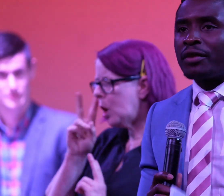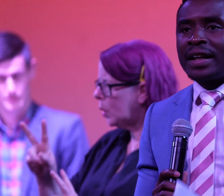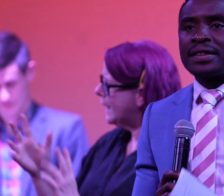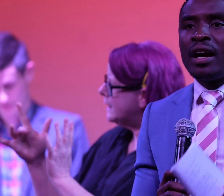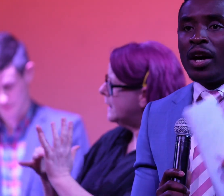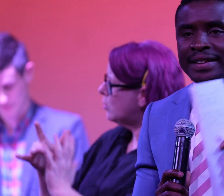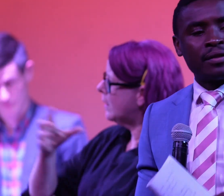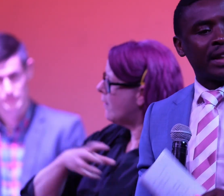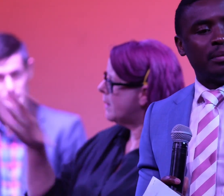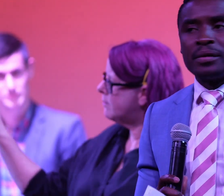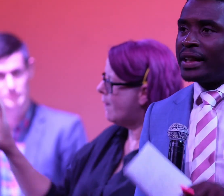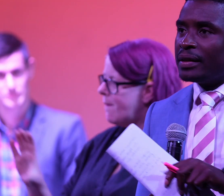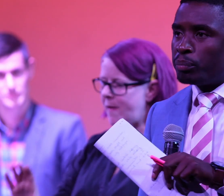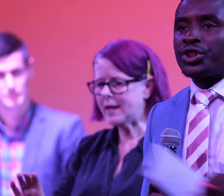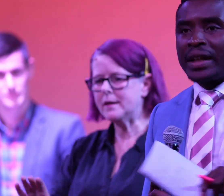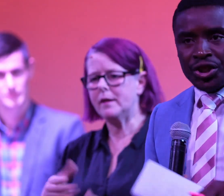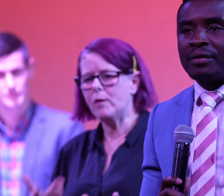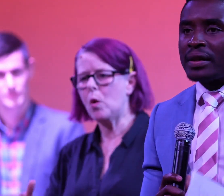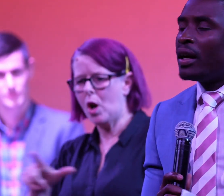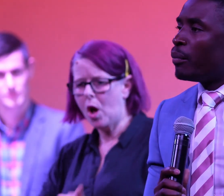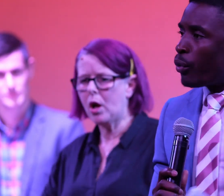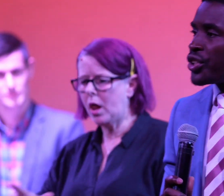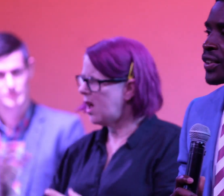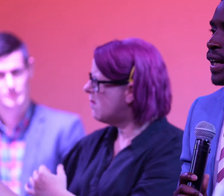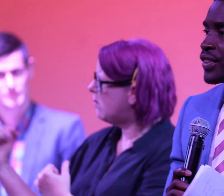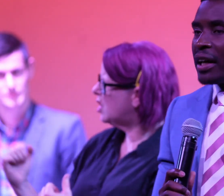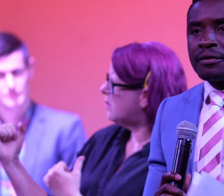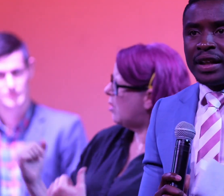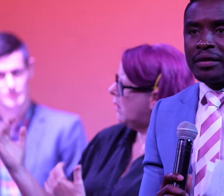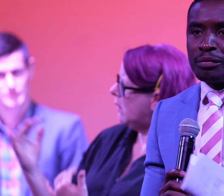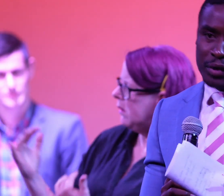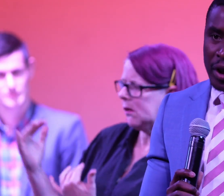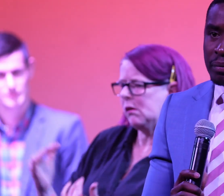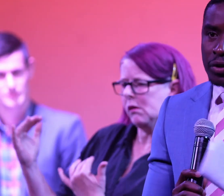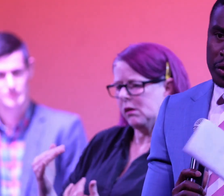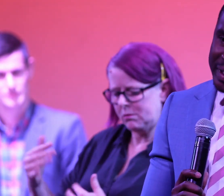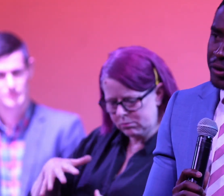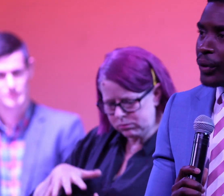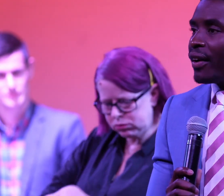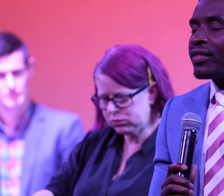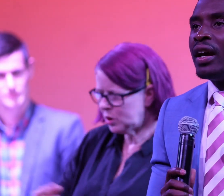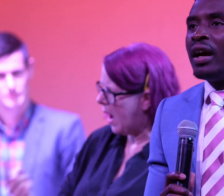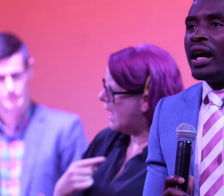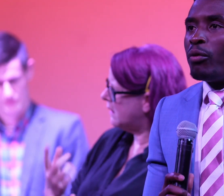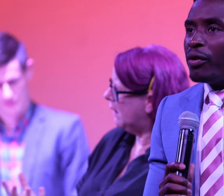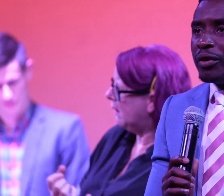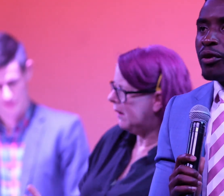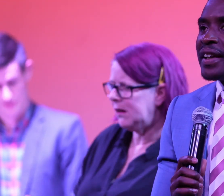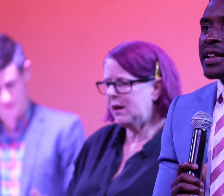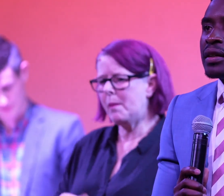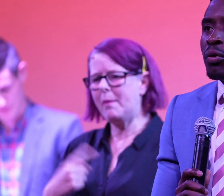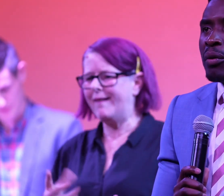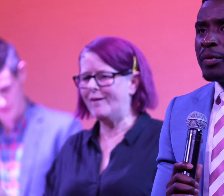funding instead of them pushing and shoving projects and stuff down to us